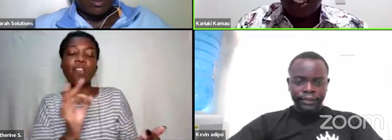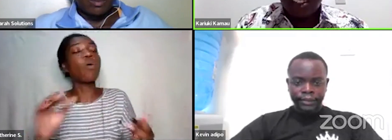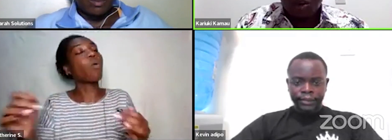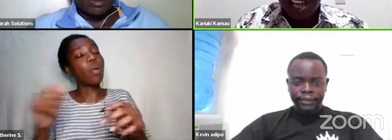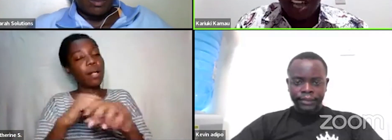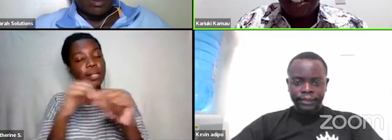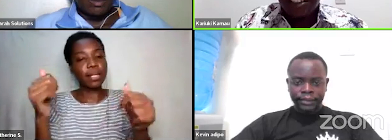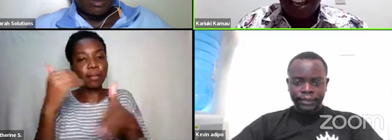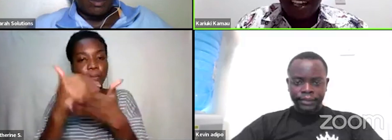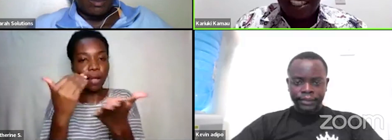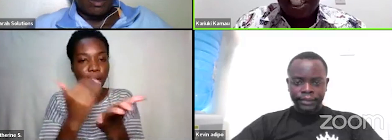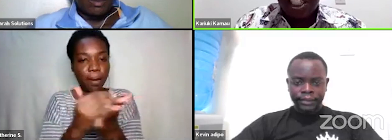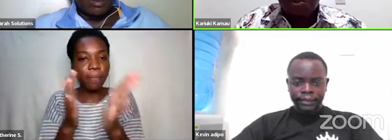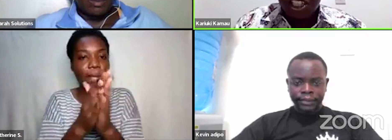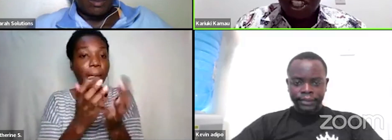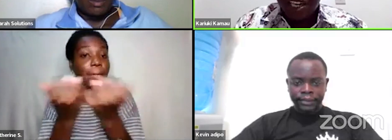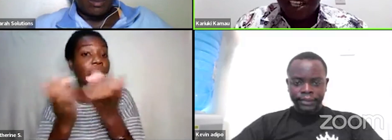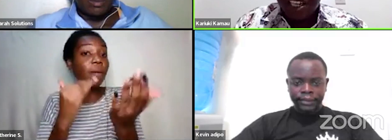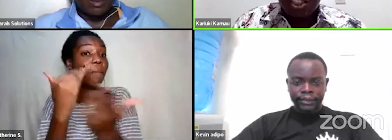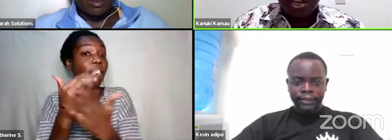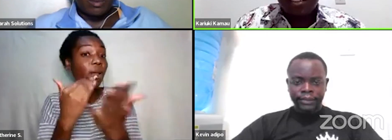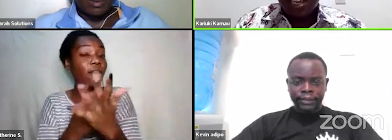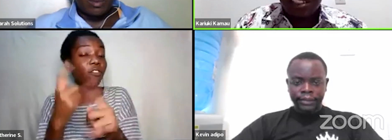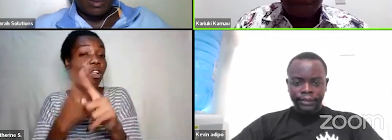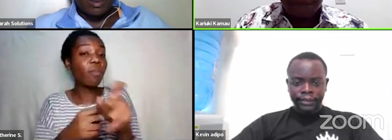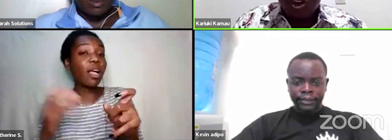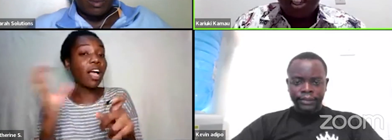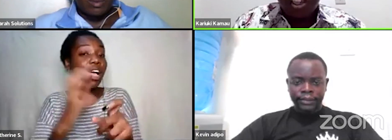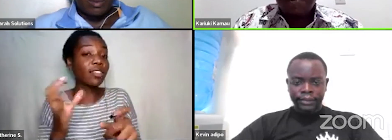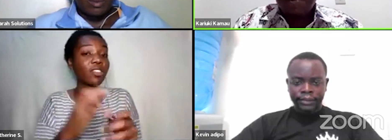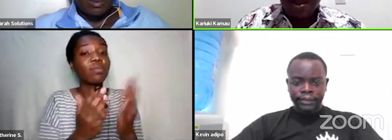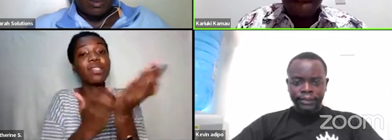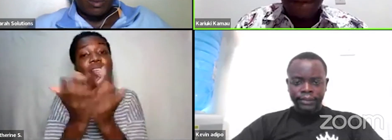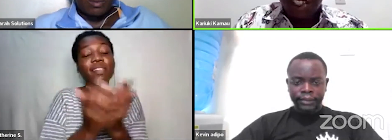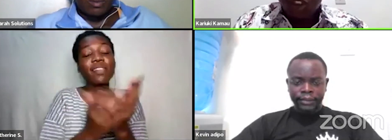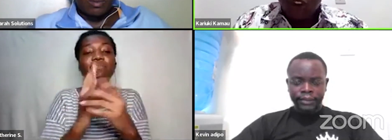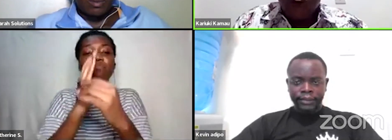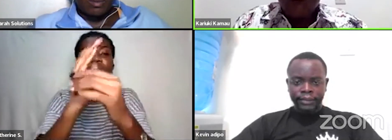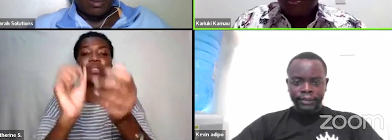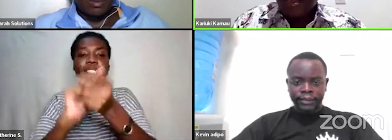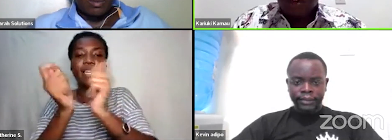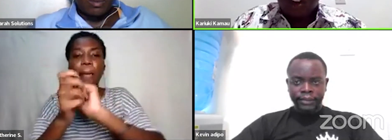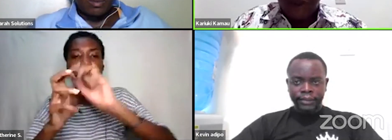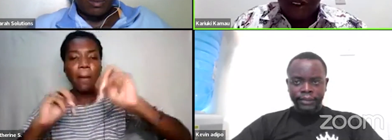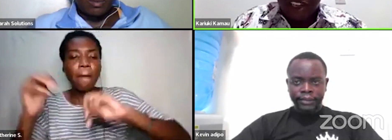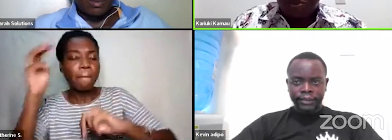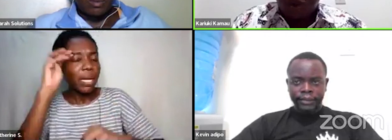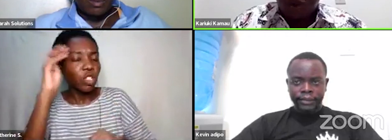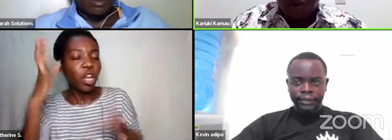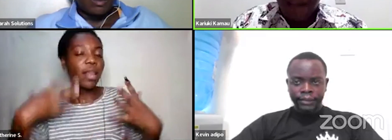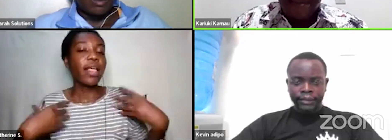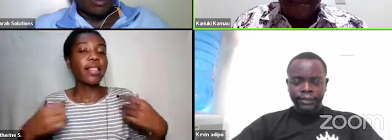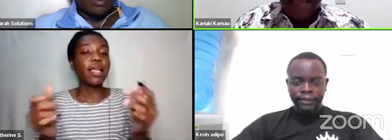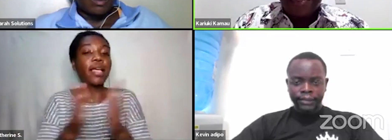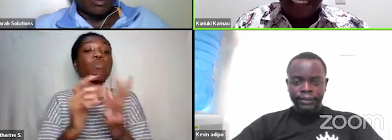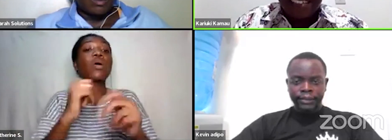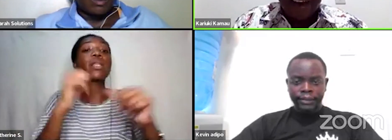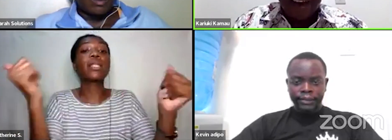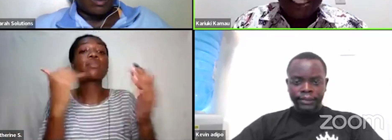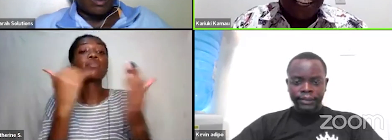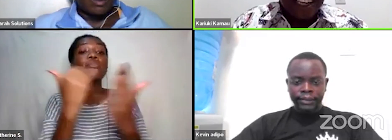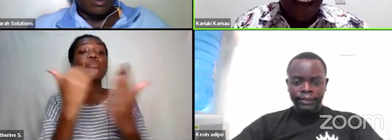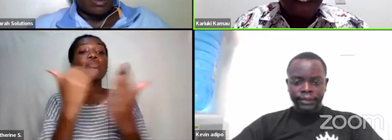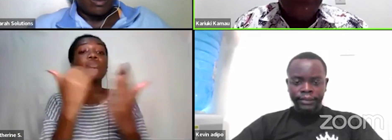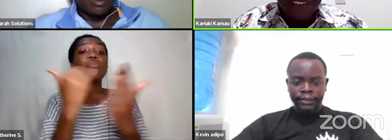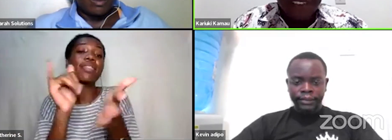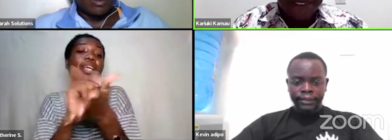from customer service, leadership, change management, entrepreneurship, mental health, and all the wellness program. And that's how